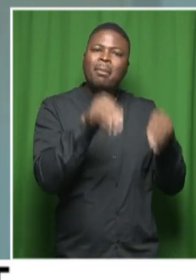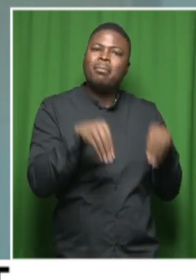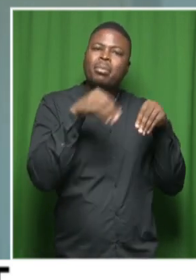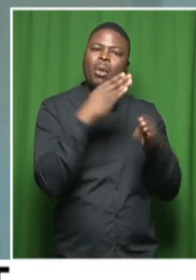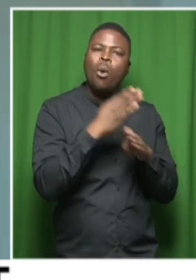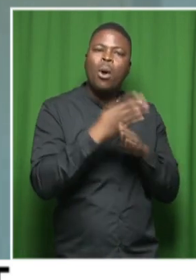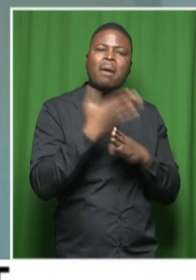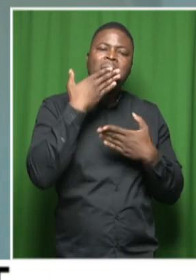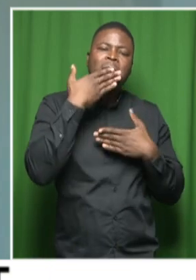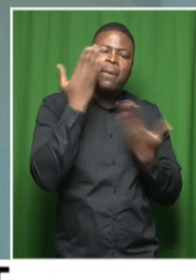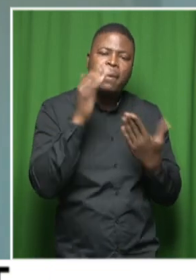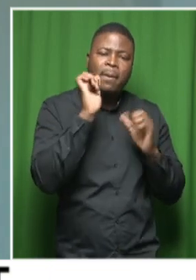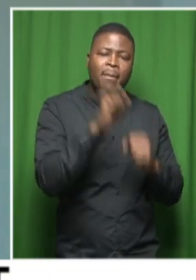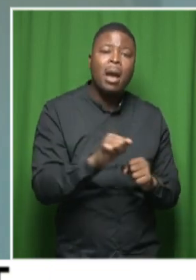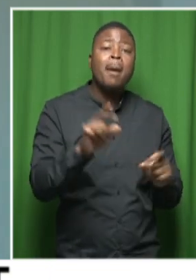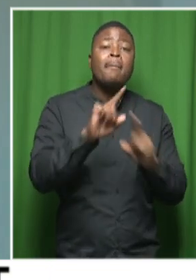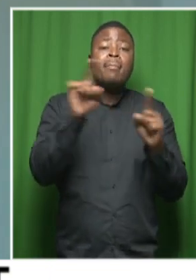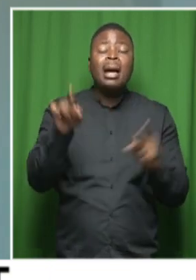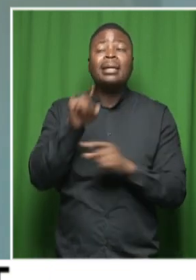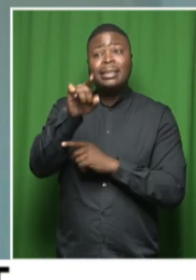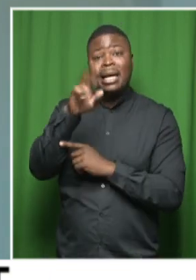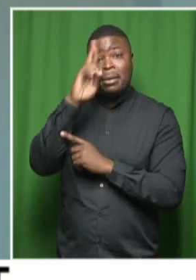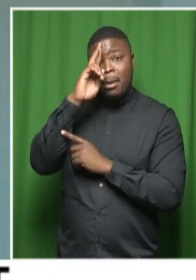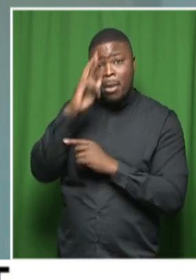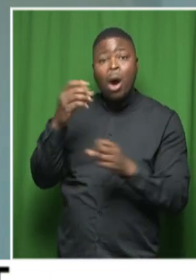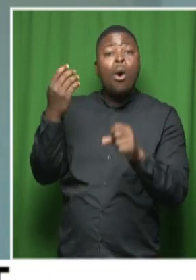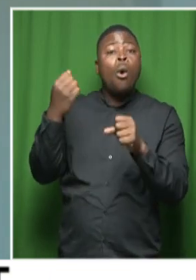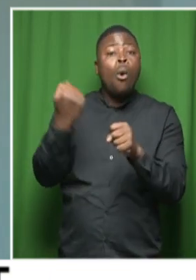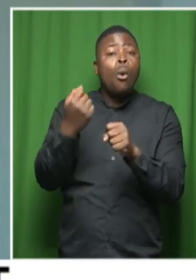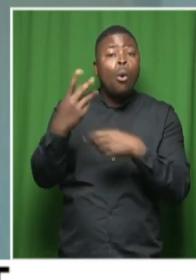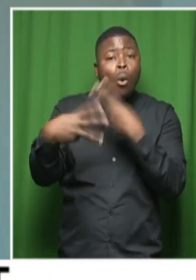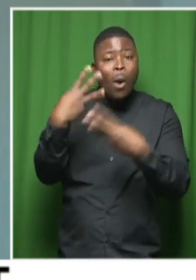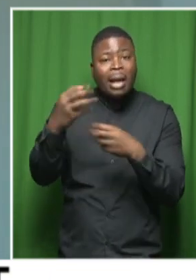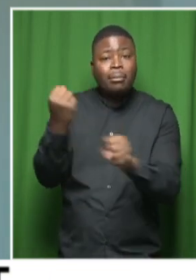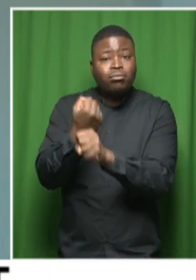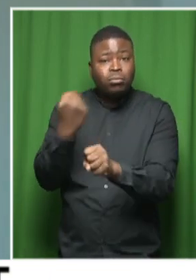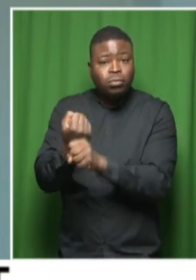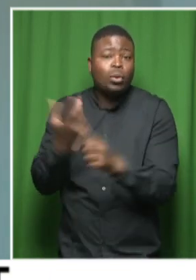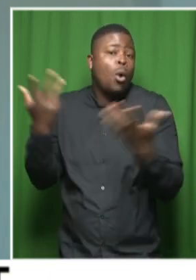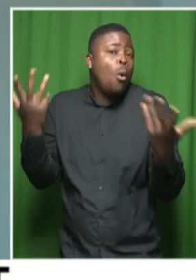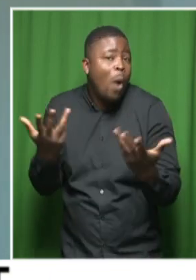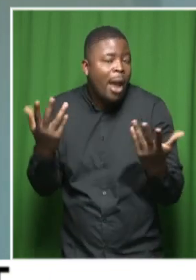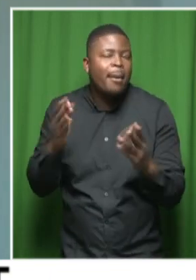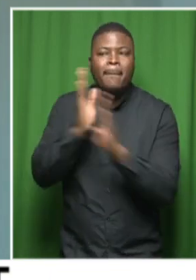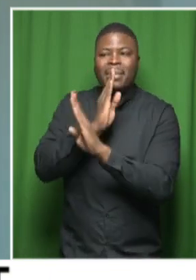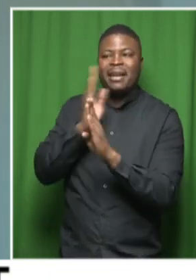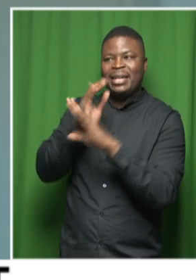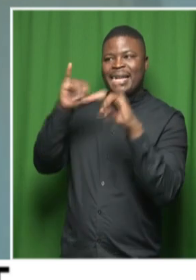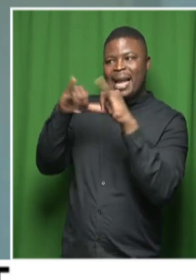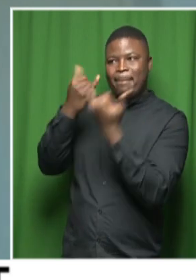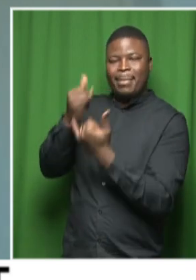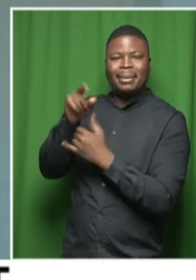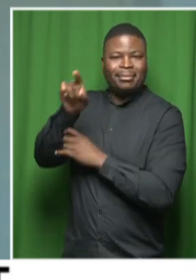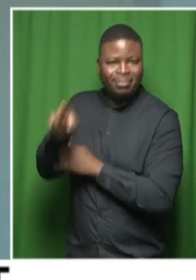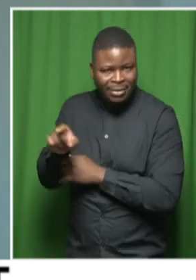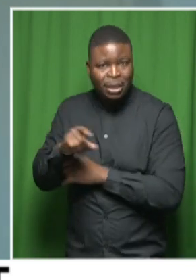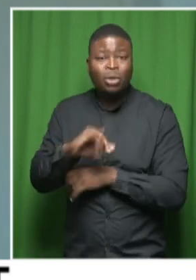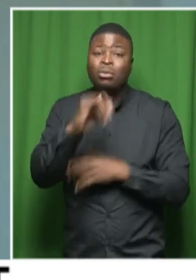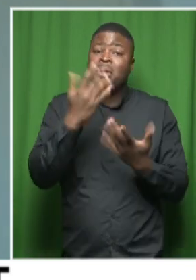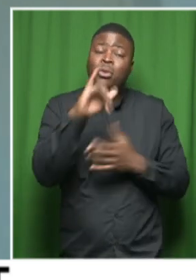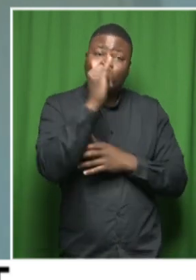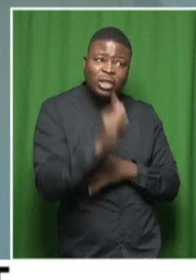been creating jobs is actually public sector. One of the key issues, by the way, if I may make my last point, if you look at the monetary policy